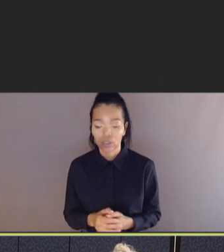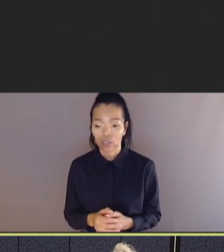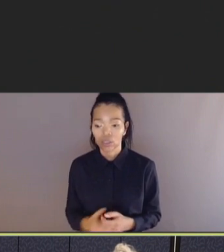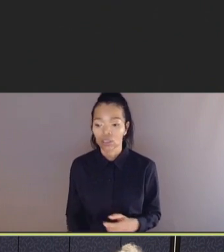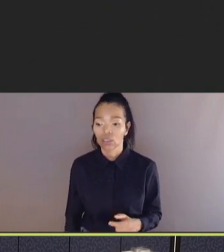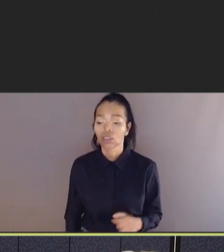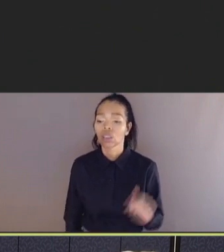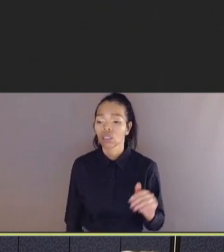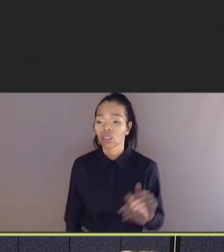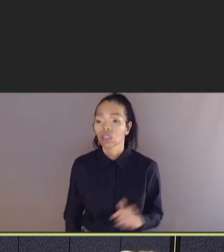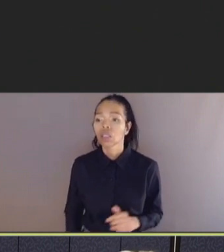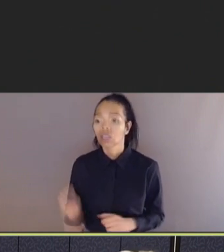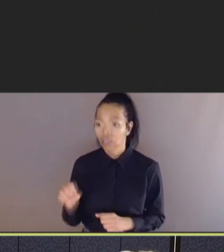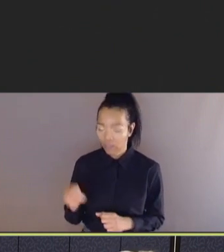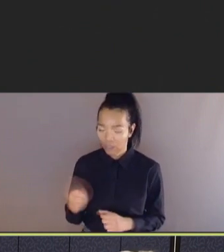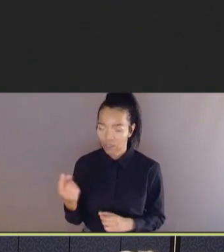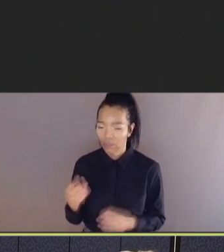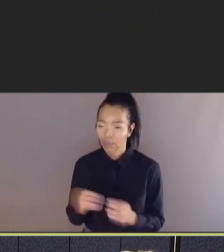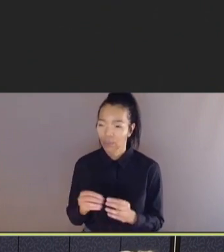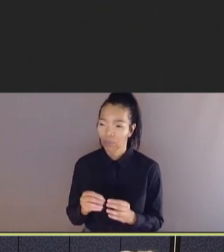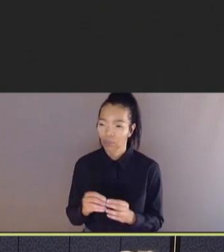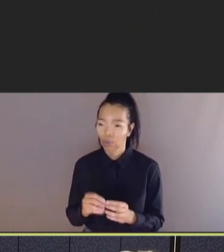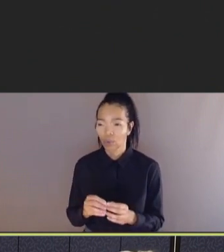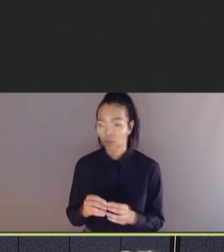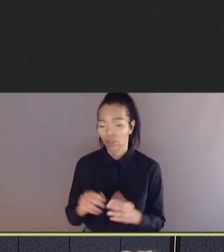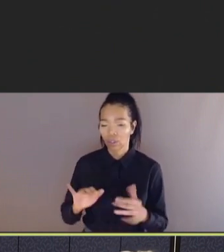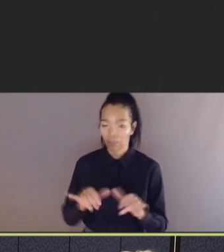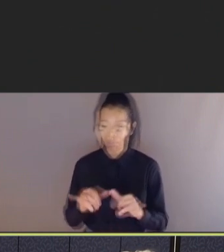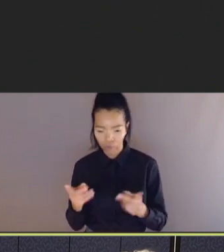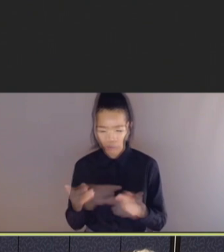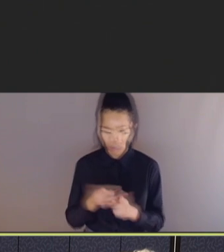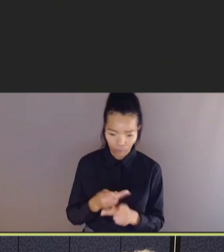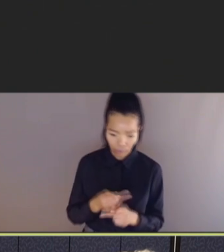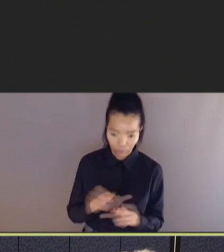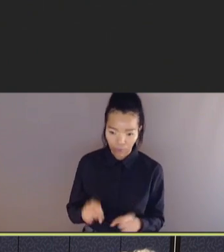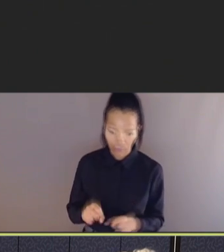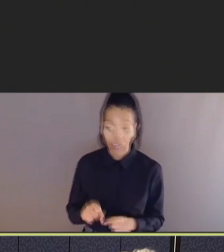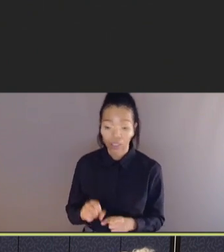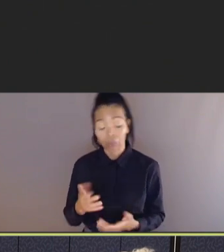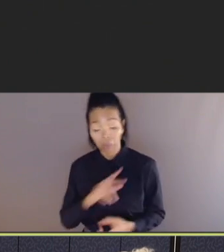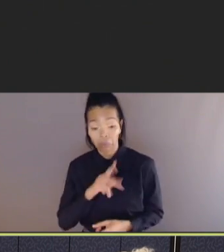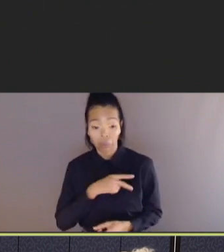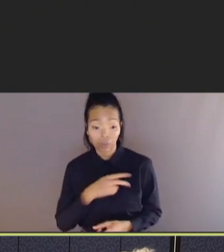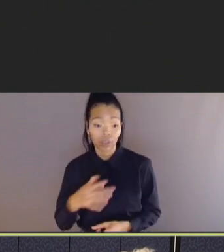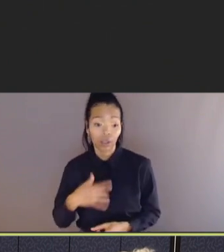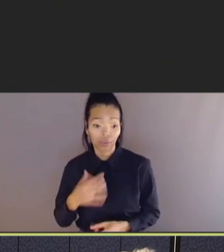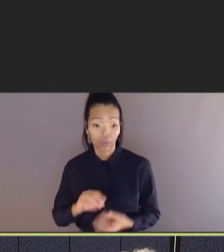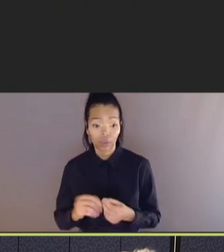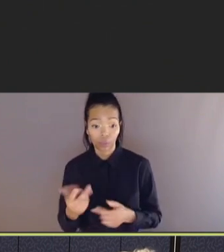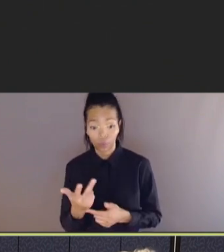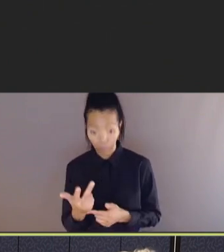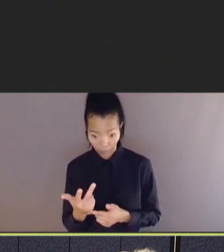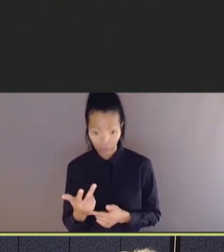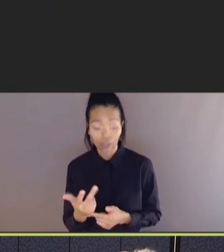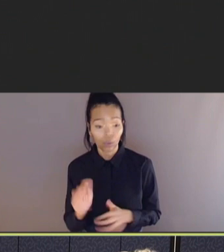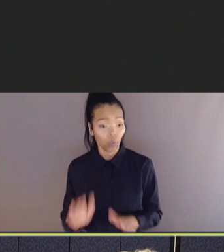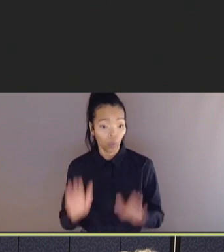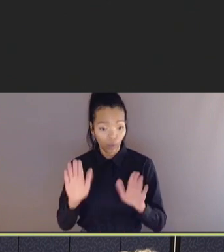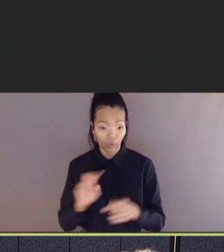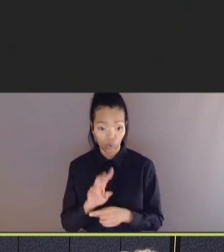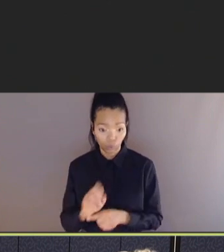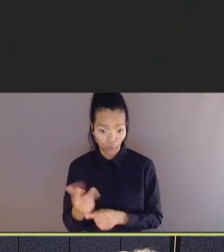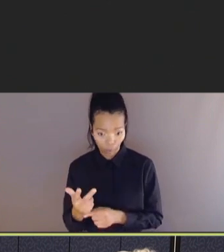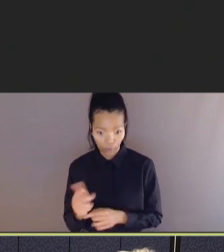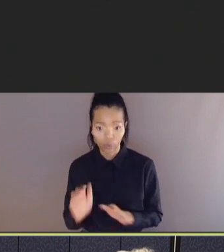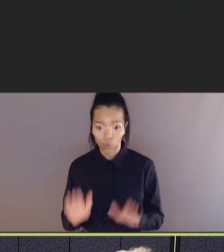are more measurable. Yeah. So. No, personally, I think number 3 is wonderful. I would